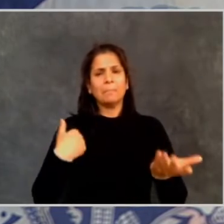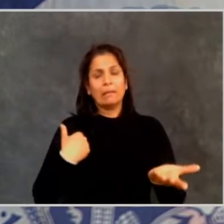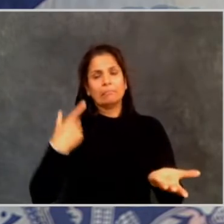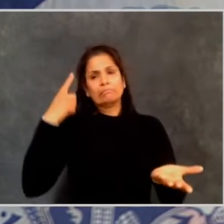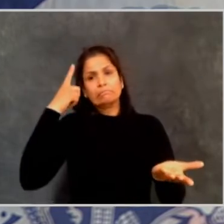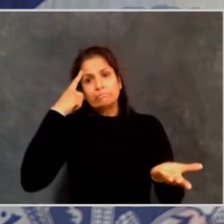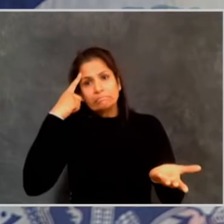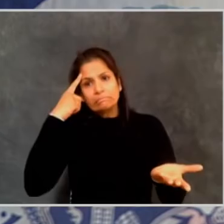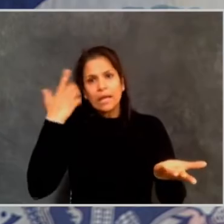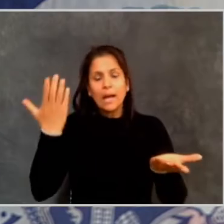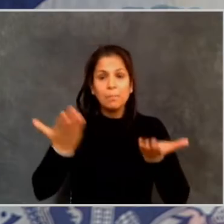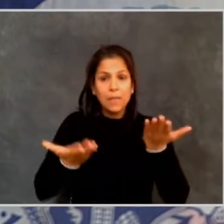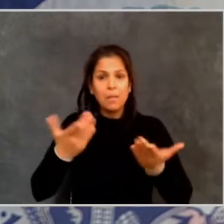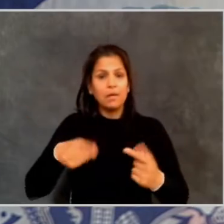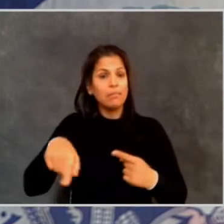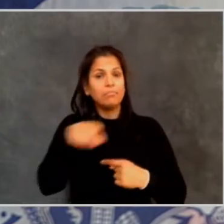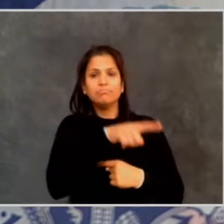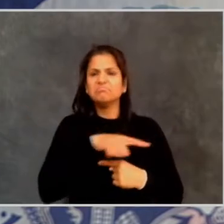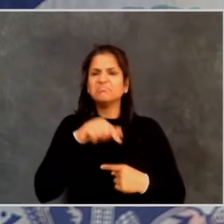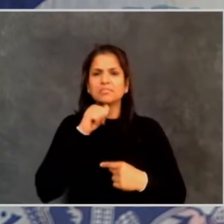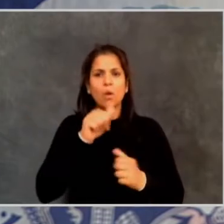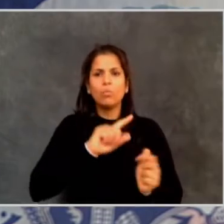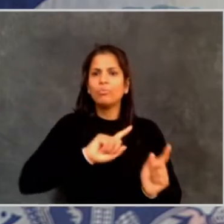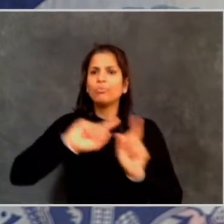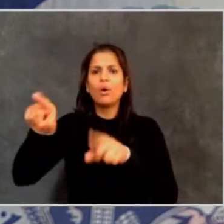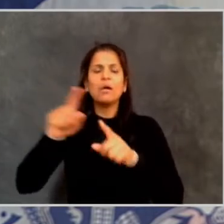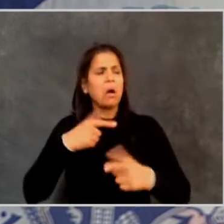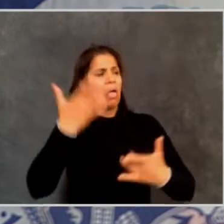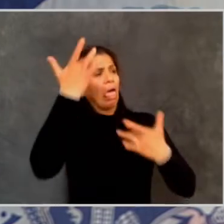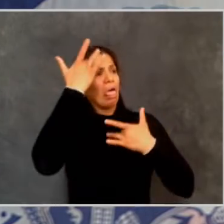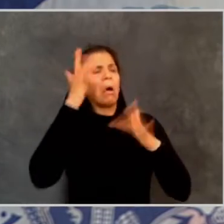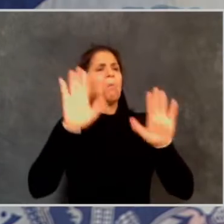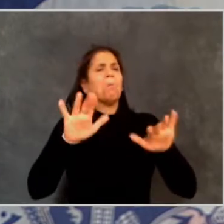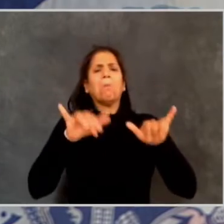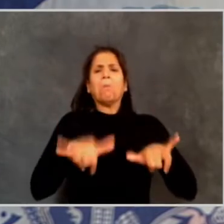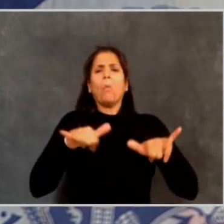in particular, but even folks who are documented, has driven them away